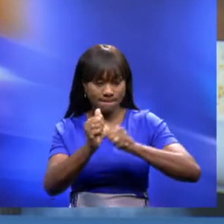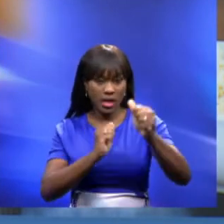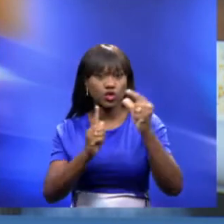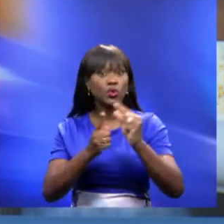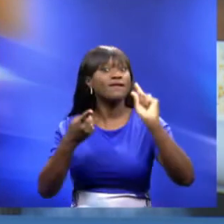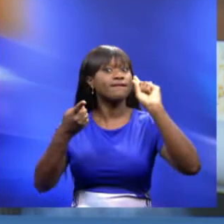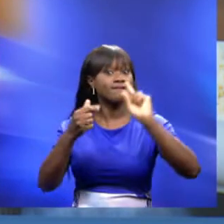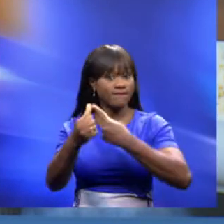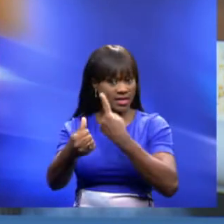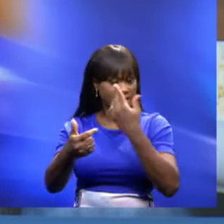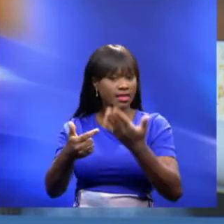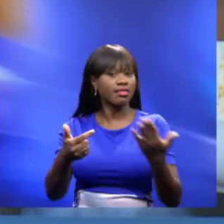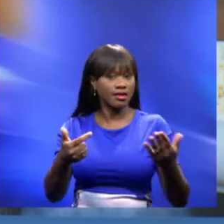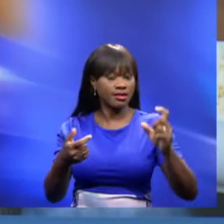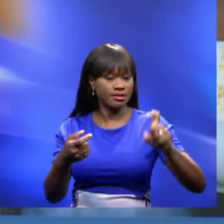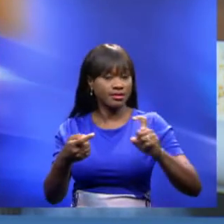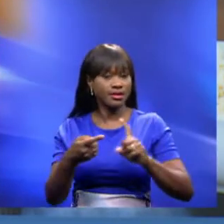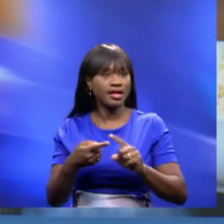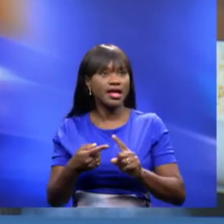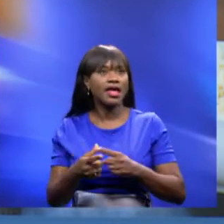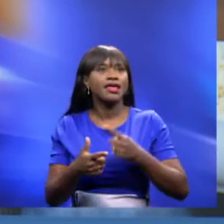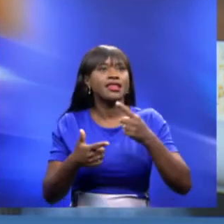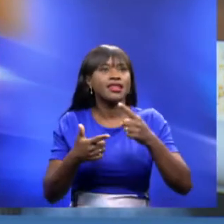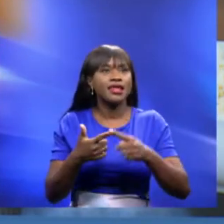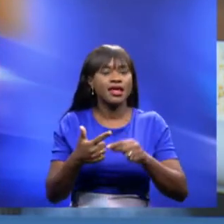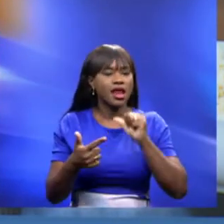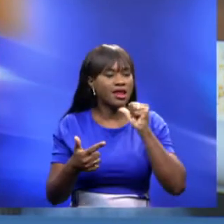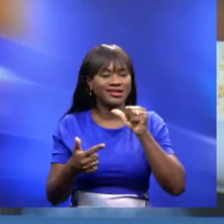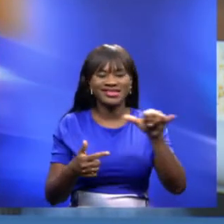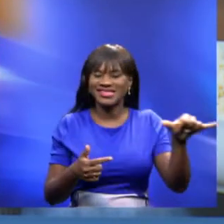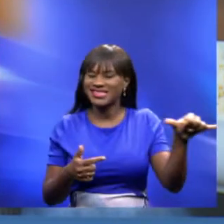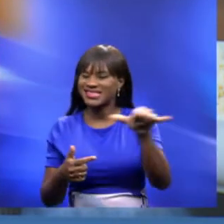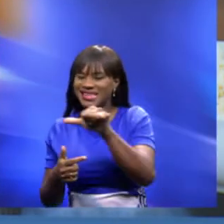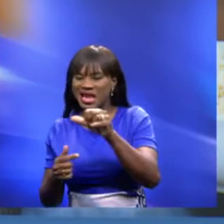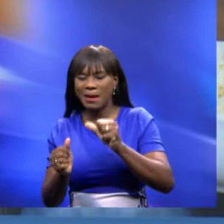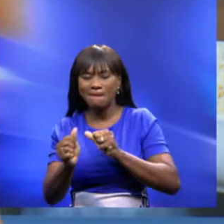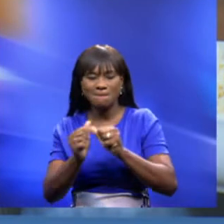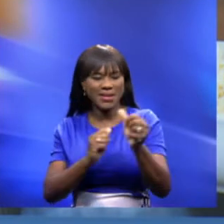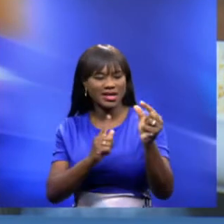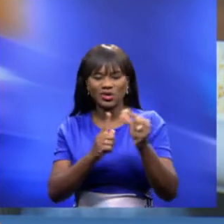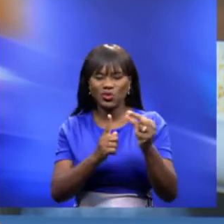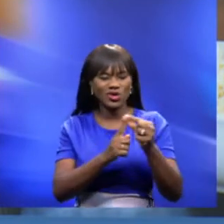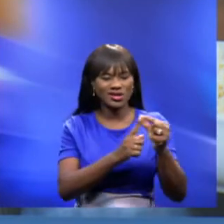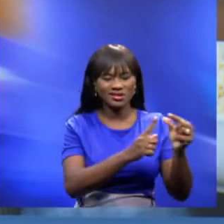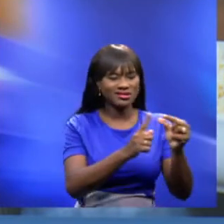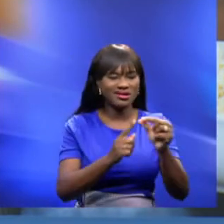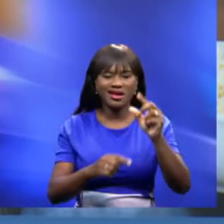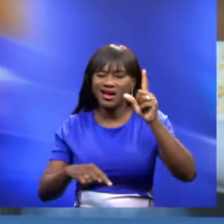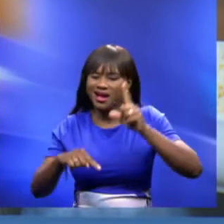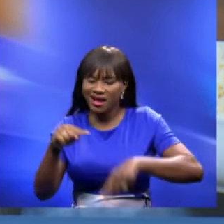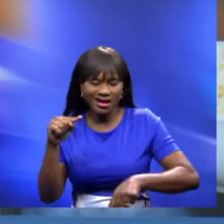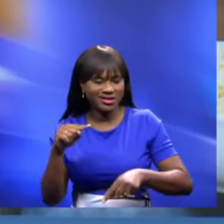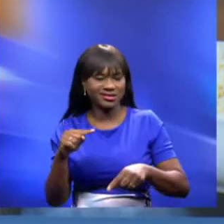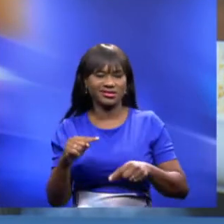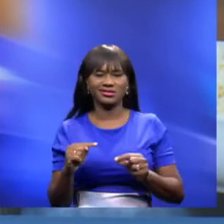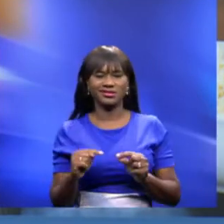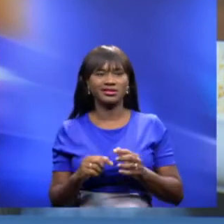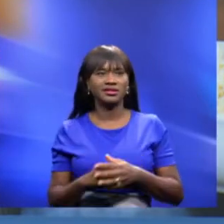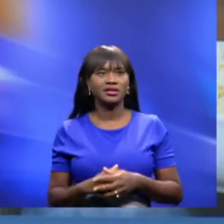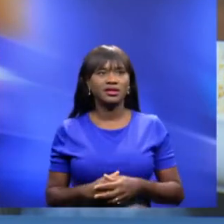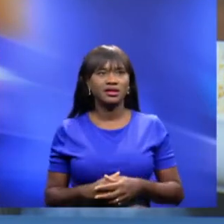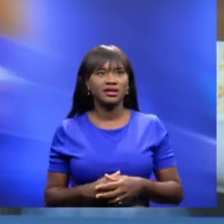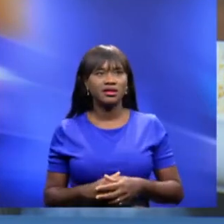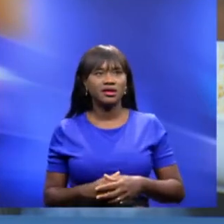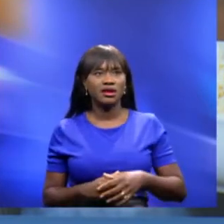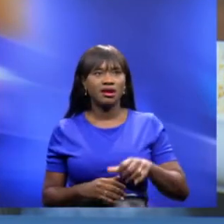right? And then not to have the same password for all the 30 things we accessing. One of the other things we tend